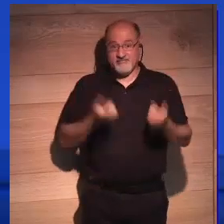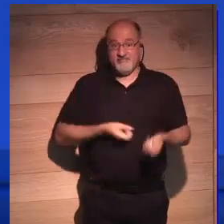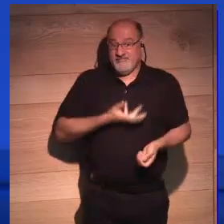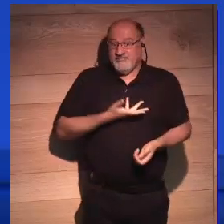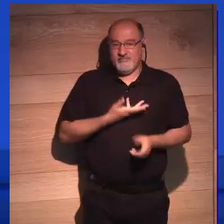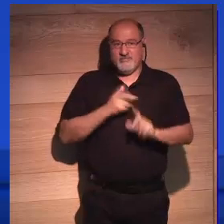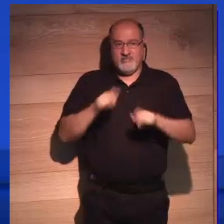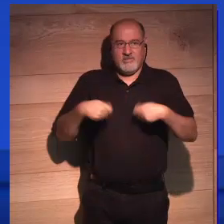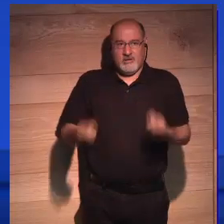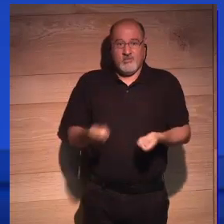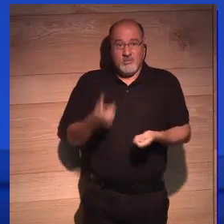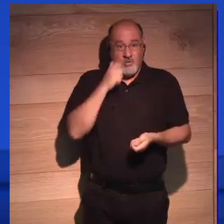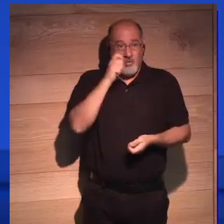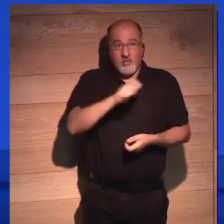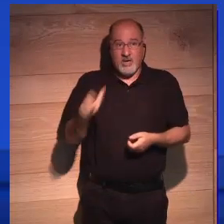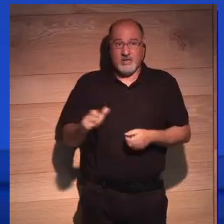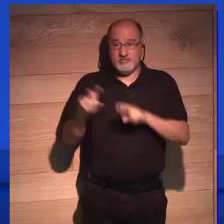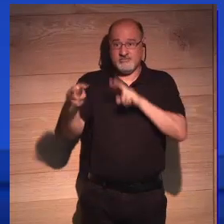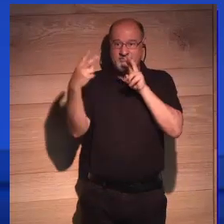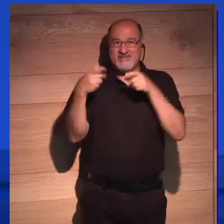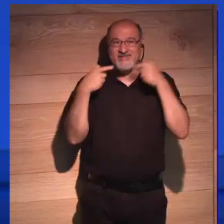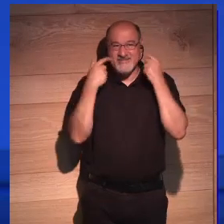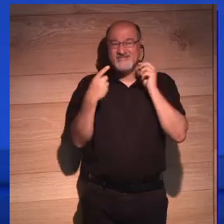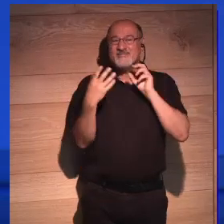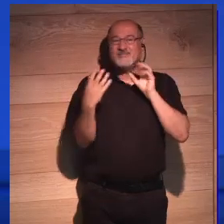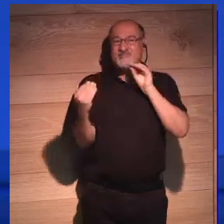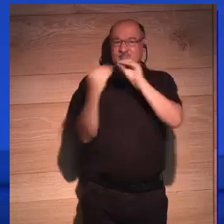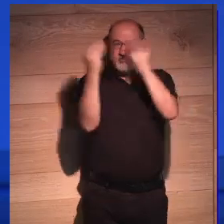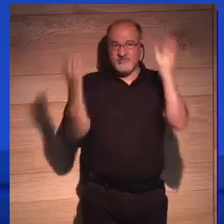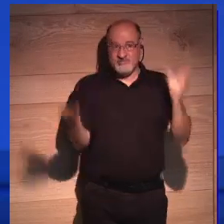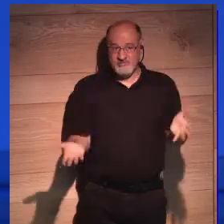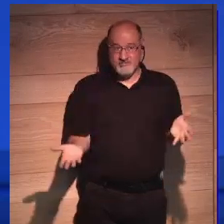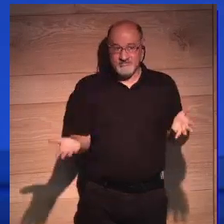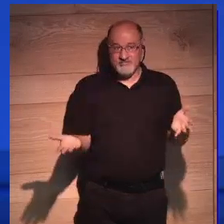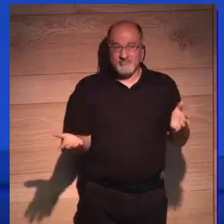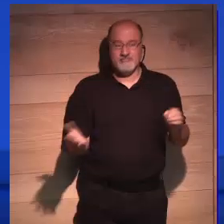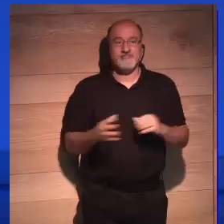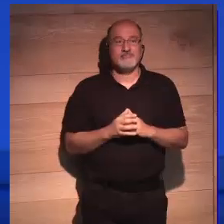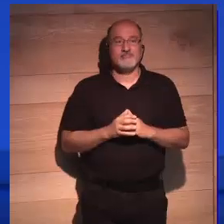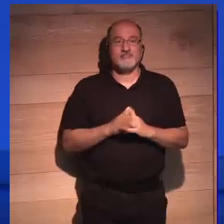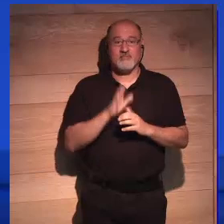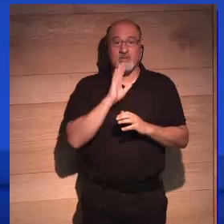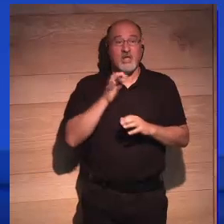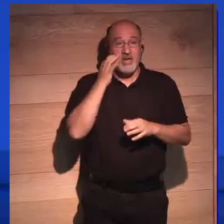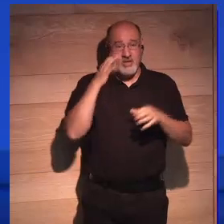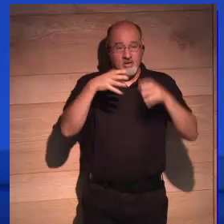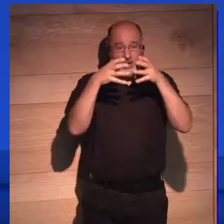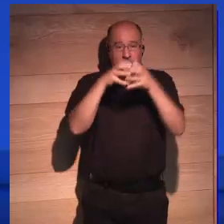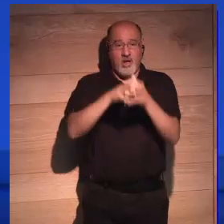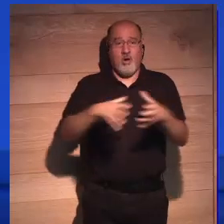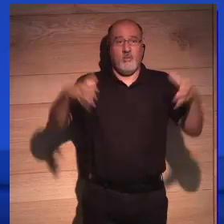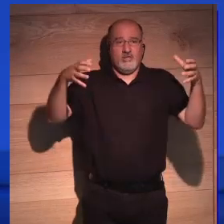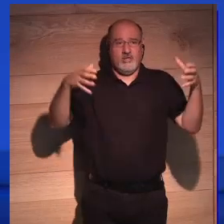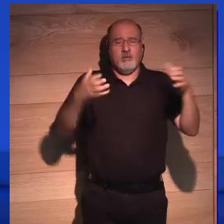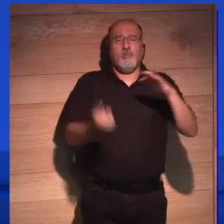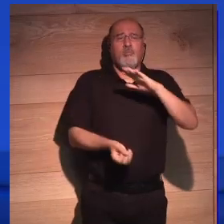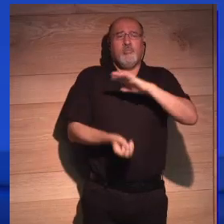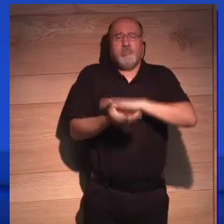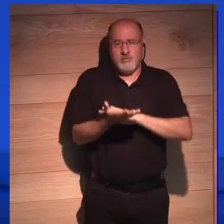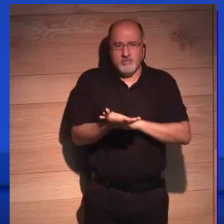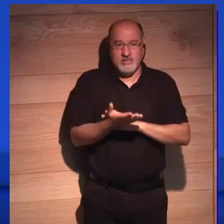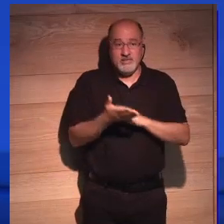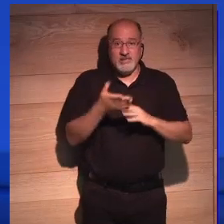reality can play on that, and augmented reality can do that too. You have this sense of another person, and